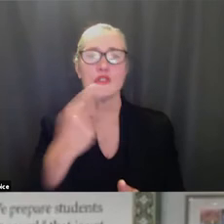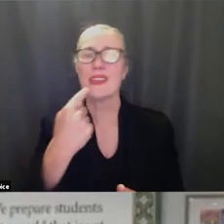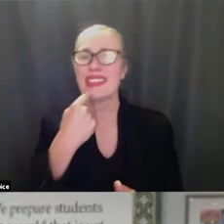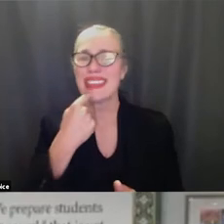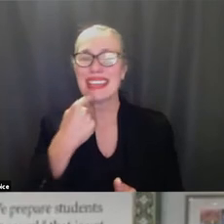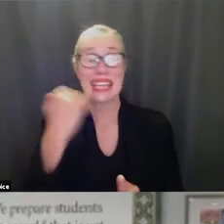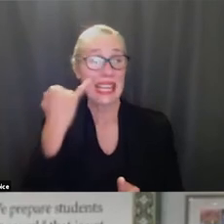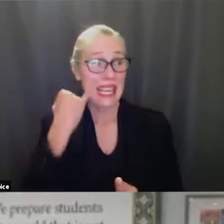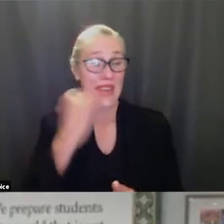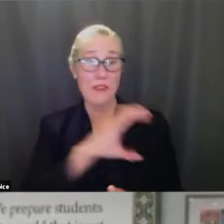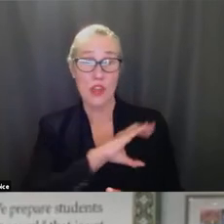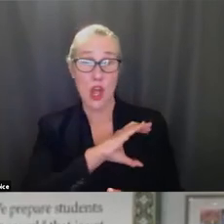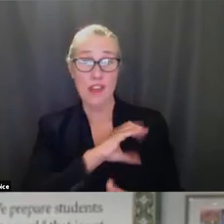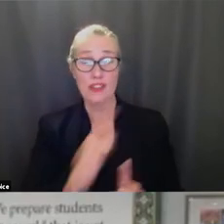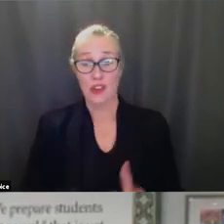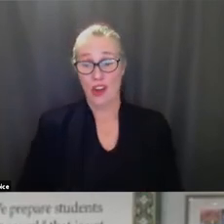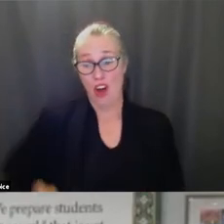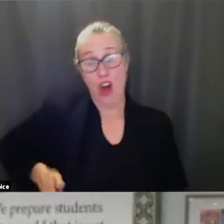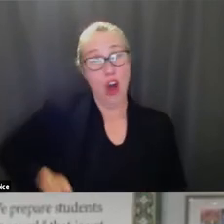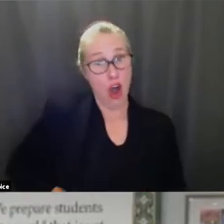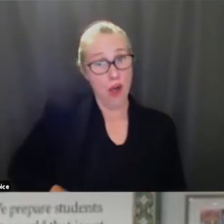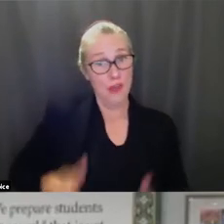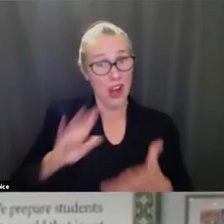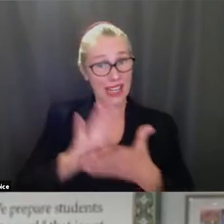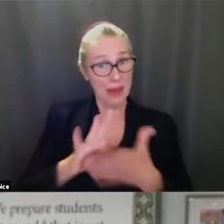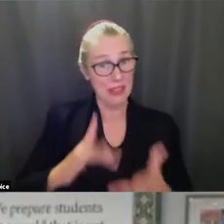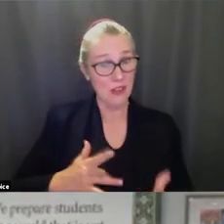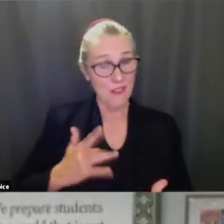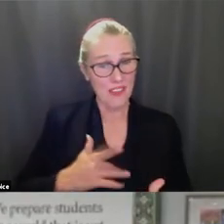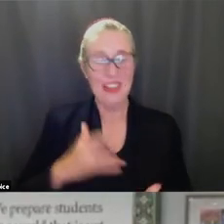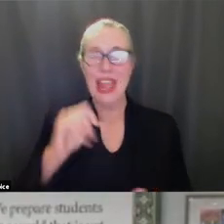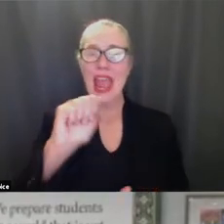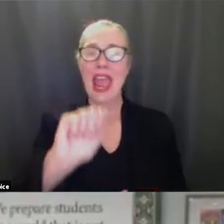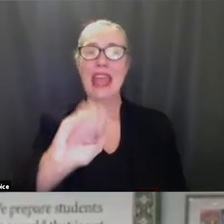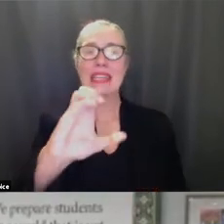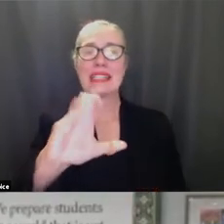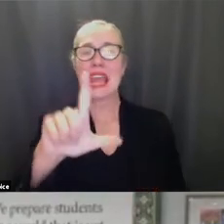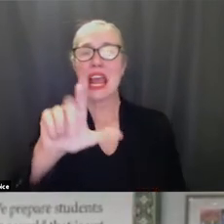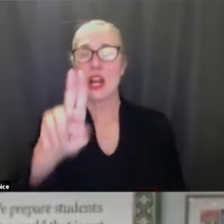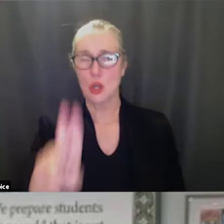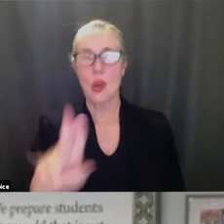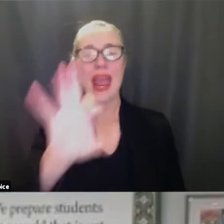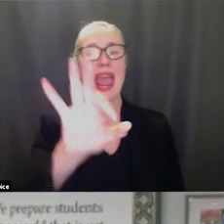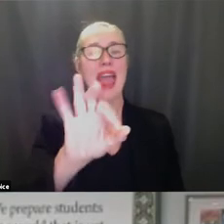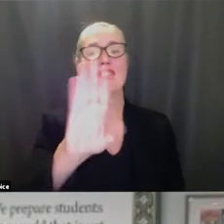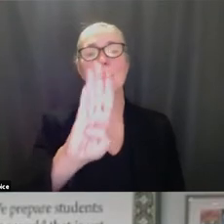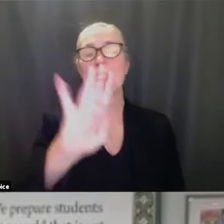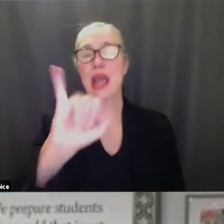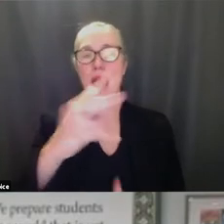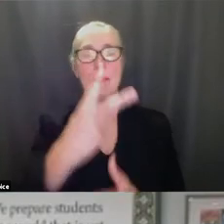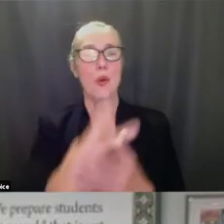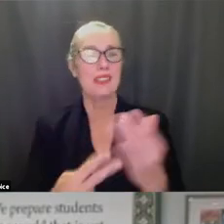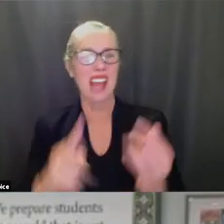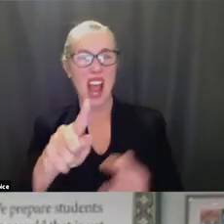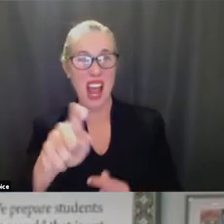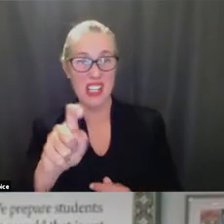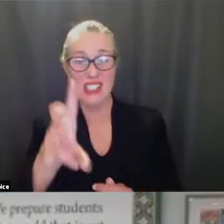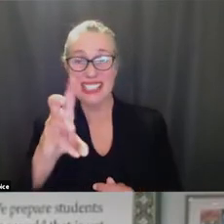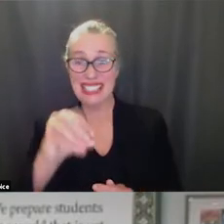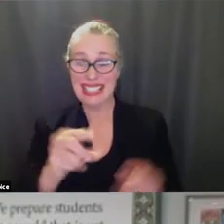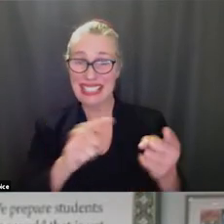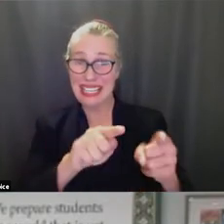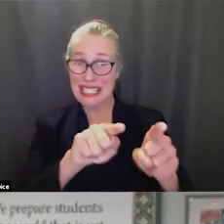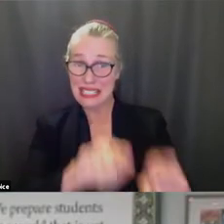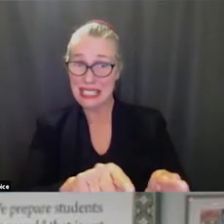officers on campus the aclu and the fbi found in 160 incidents that the